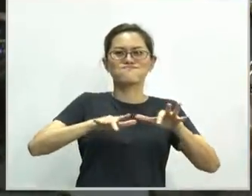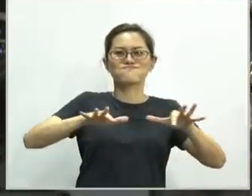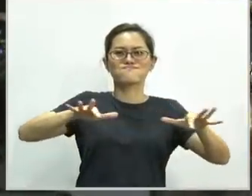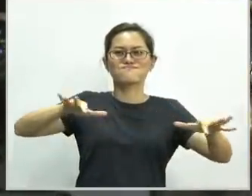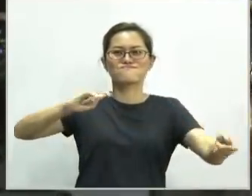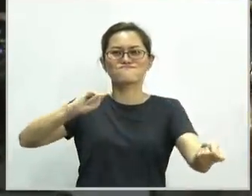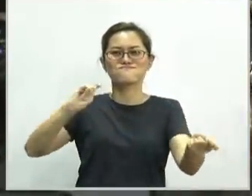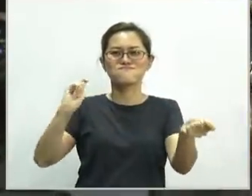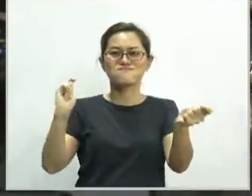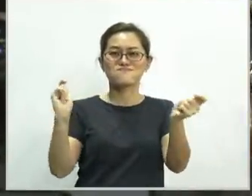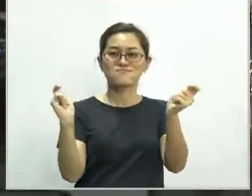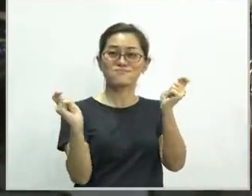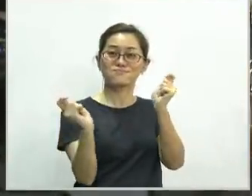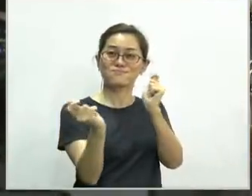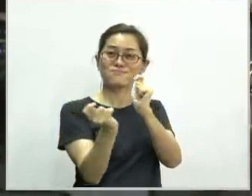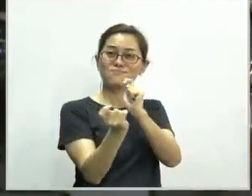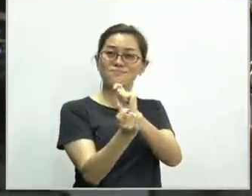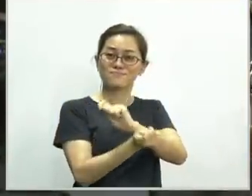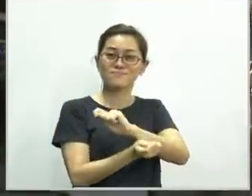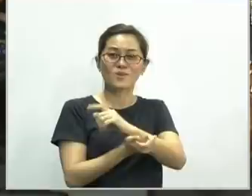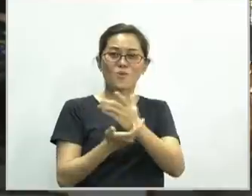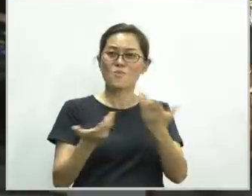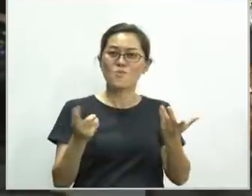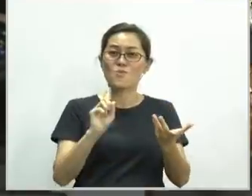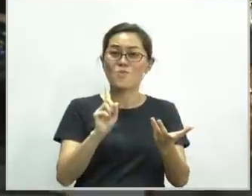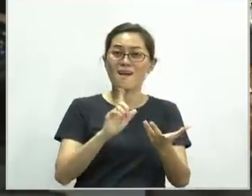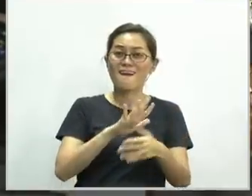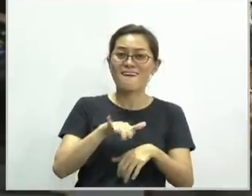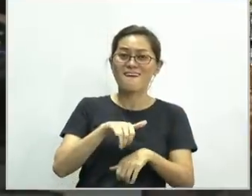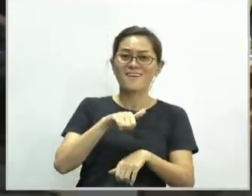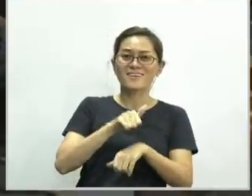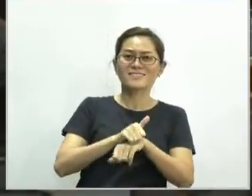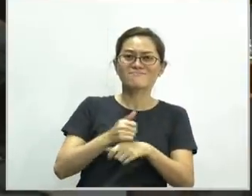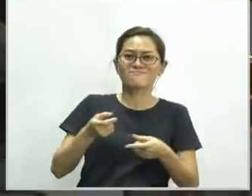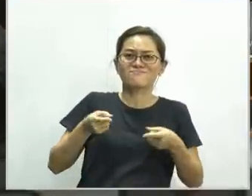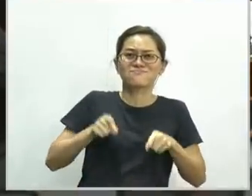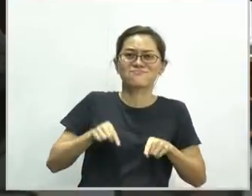change in our nation. Can someone say a good amen?